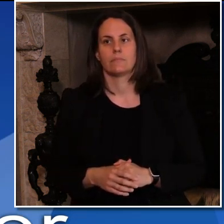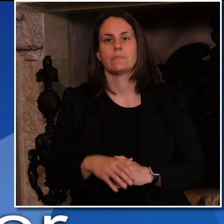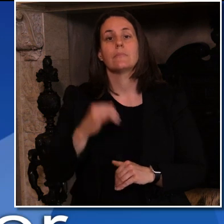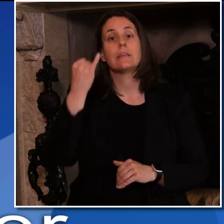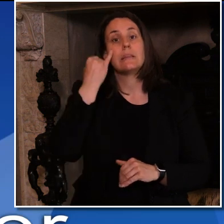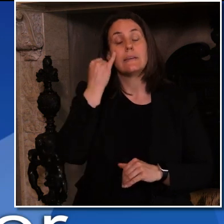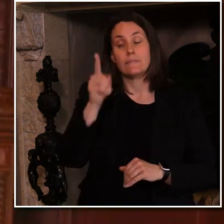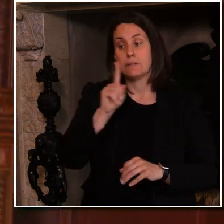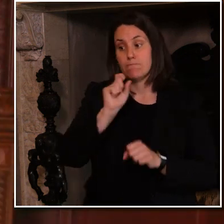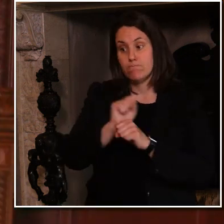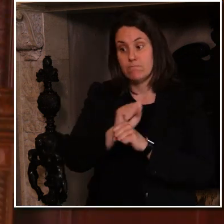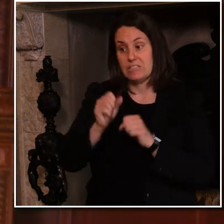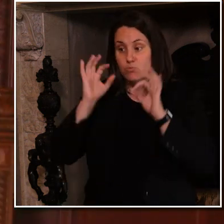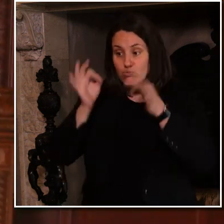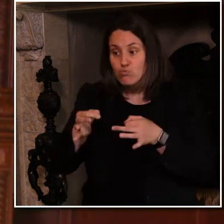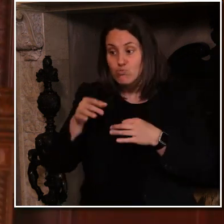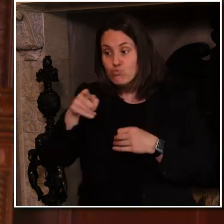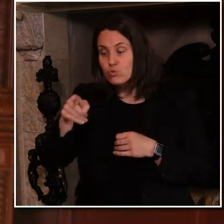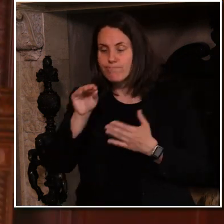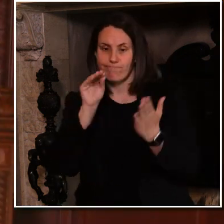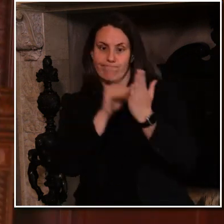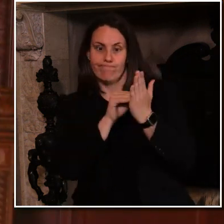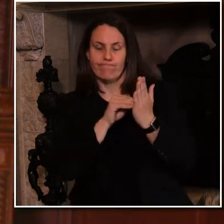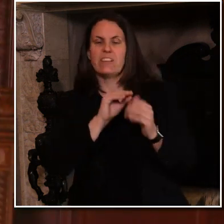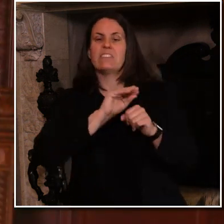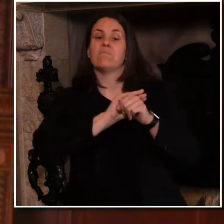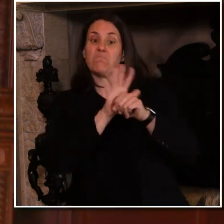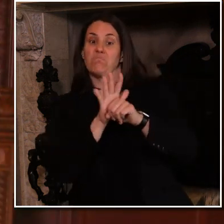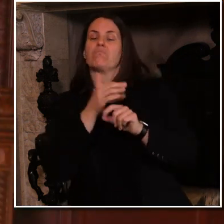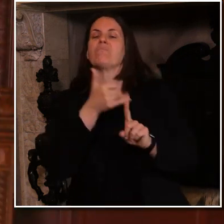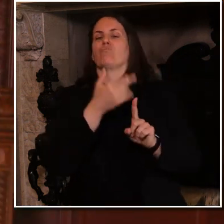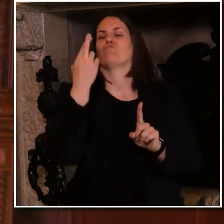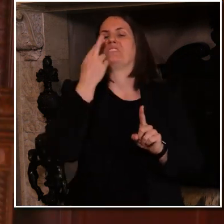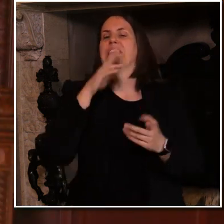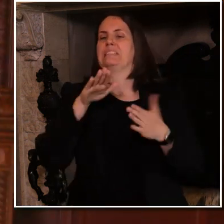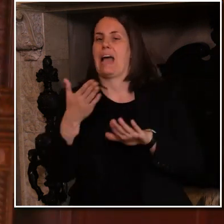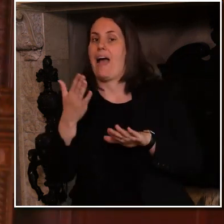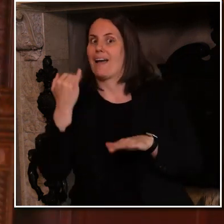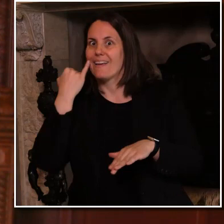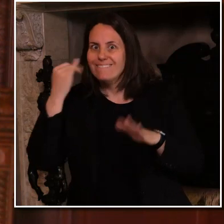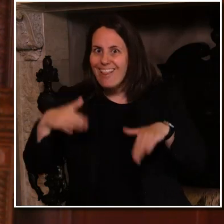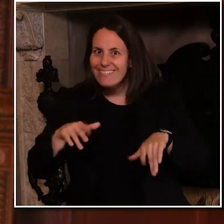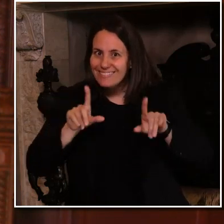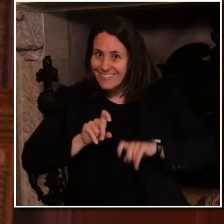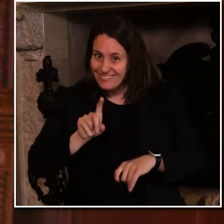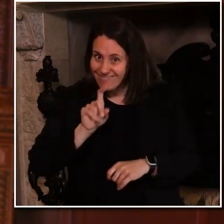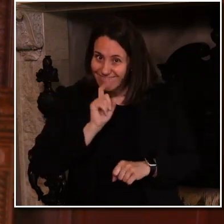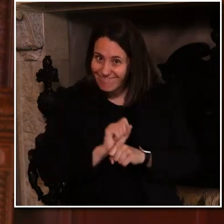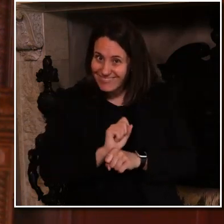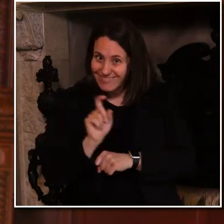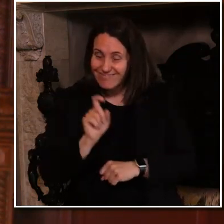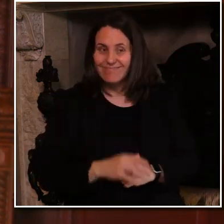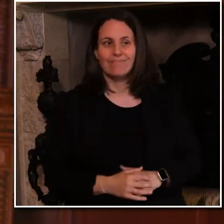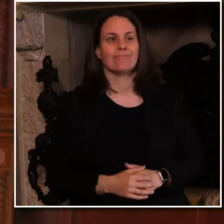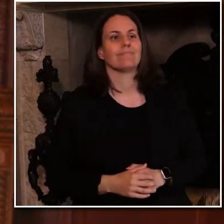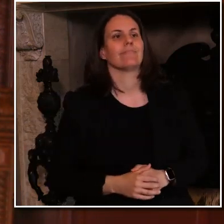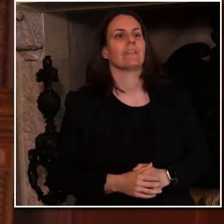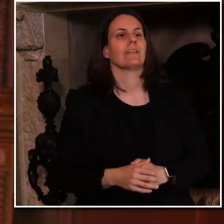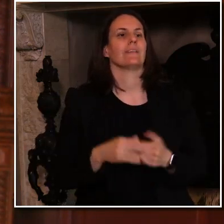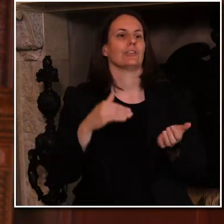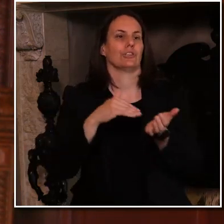Yes, I believe we have. So both of those things are reportable, probable cases, meaning suspicious symptoms in a